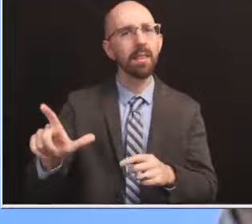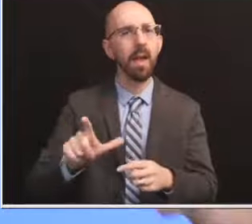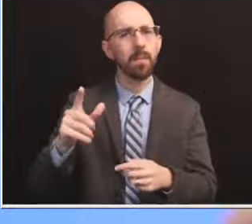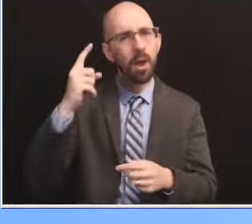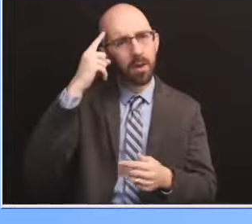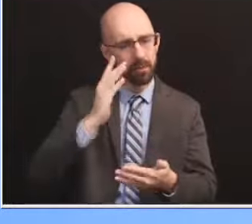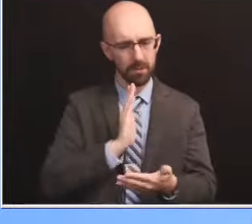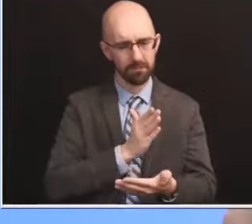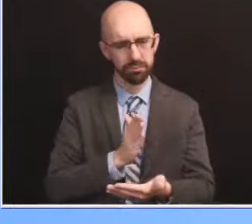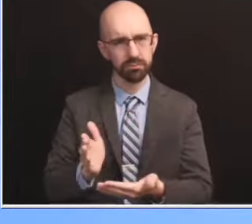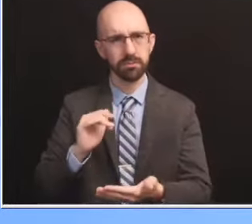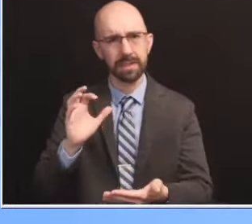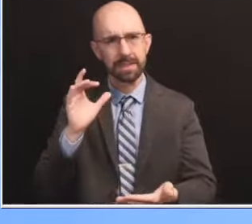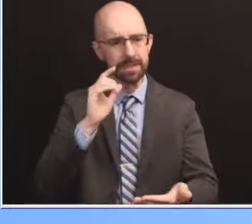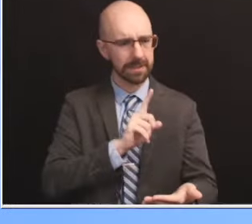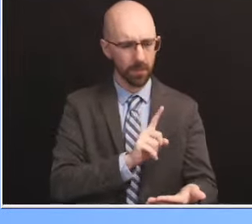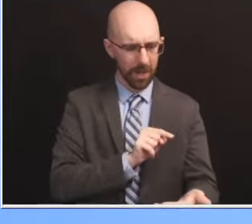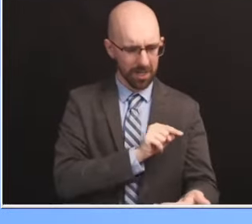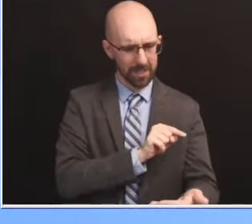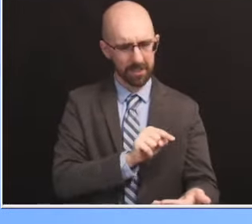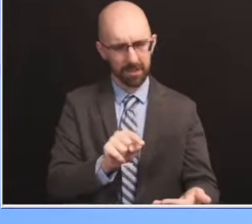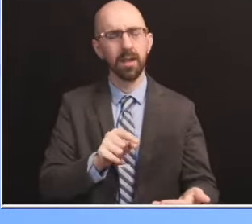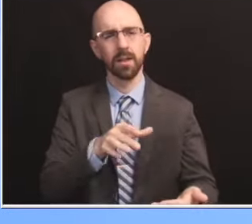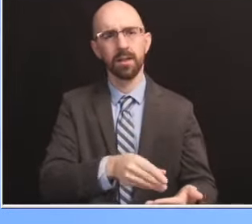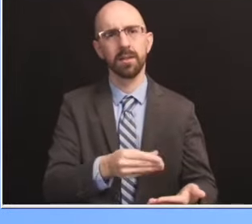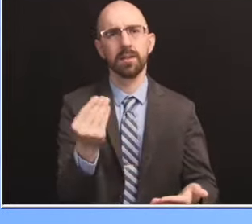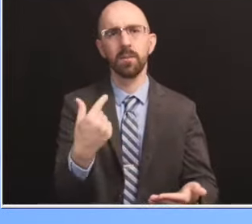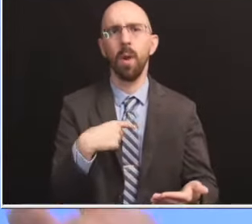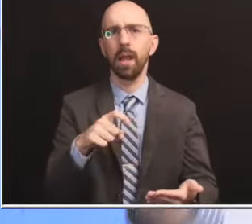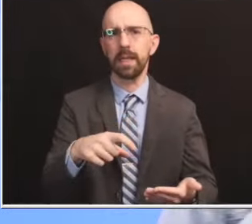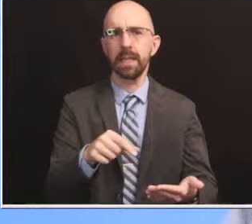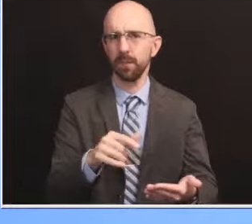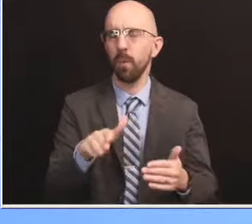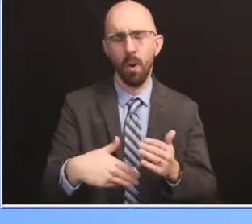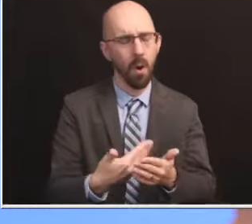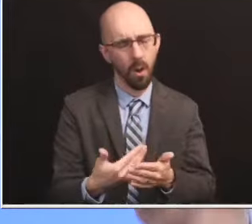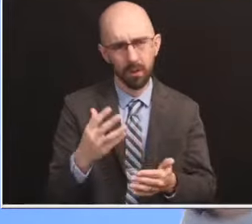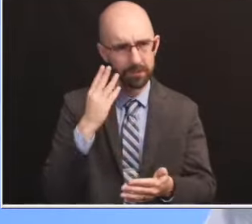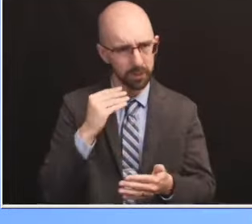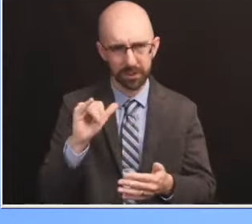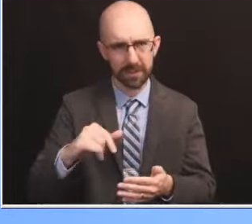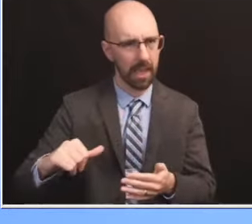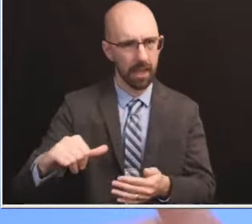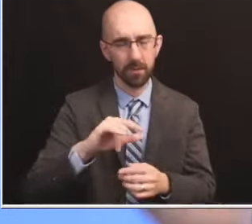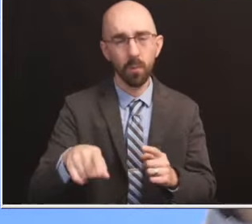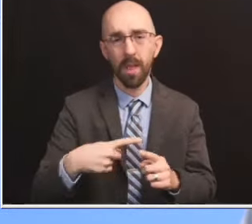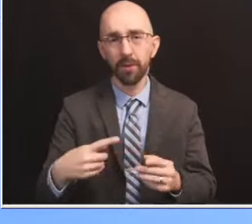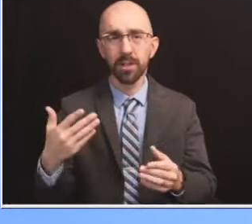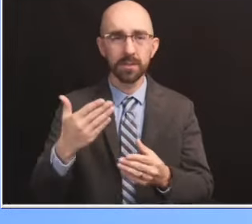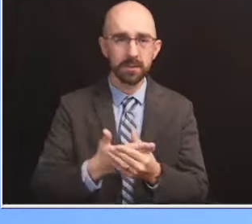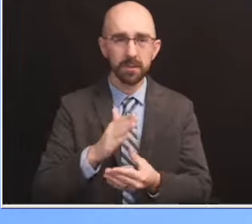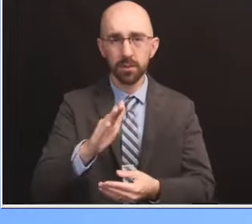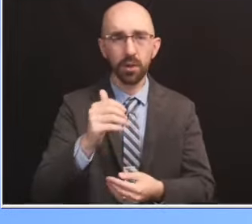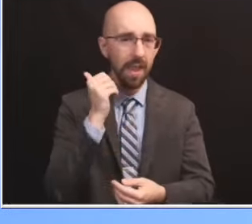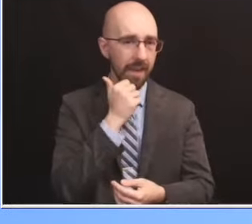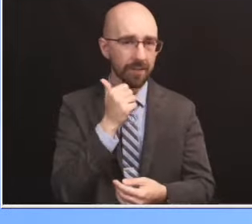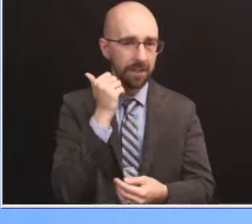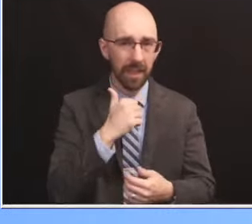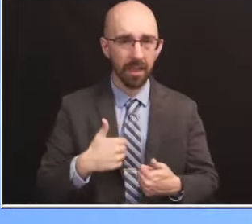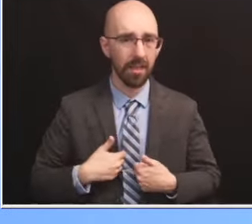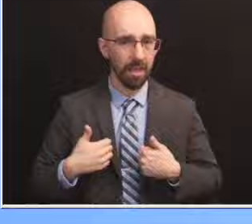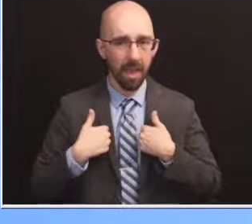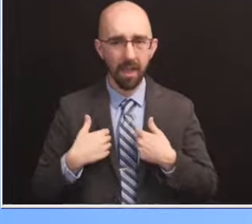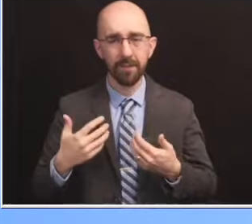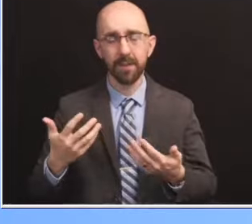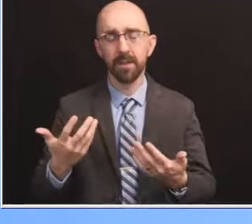find that book or name that you're searching for. So we all go through that. But when it starts to interfere with your day-to-day, right? When it starts to,